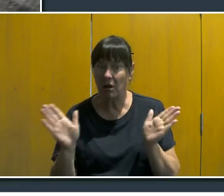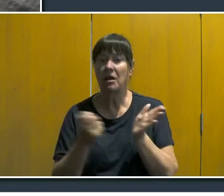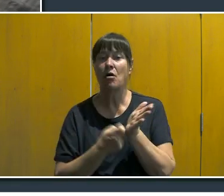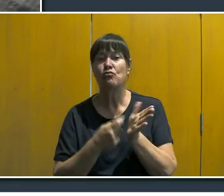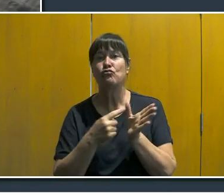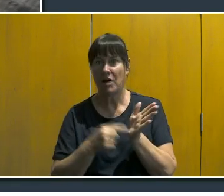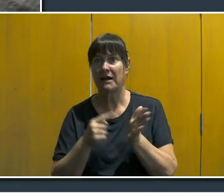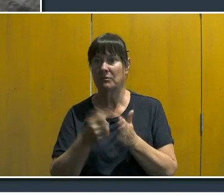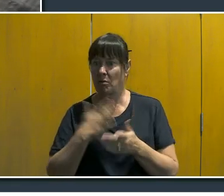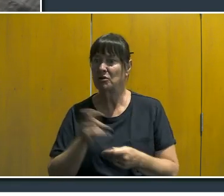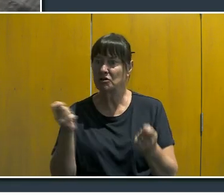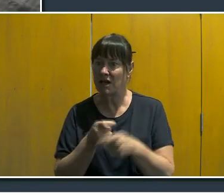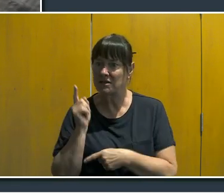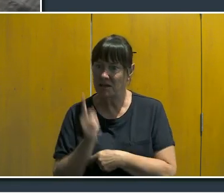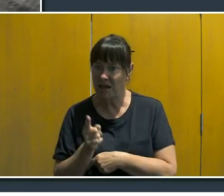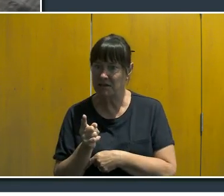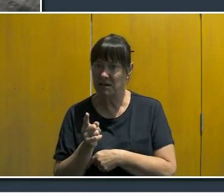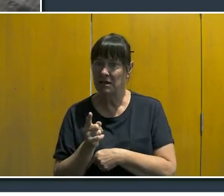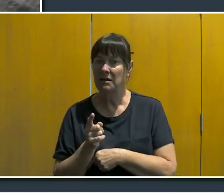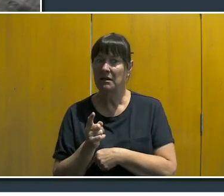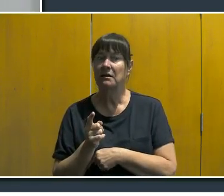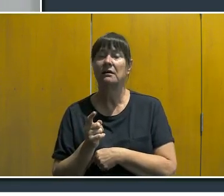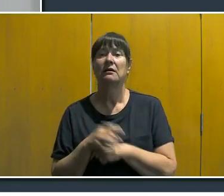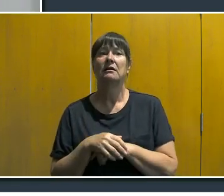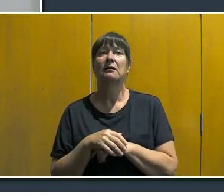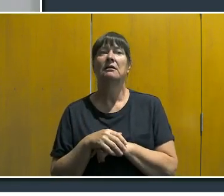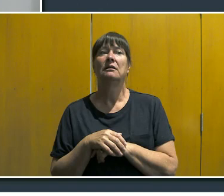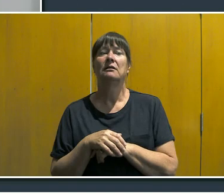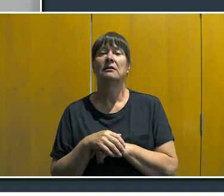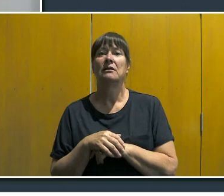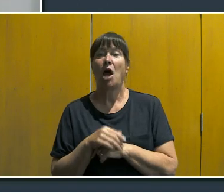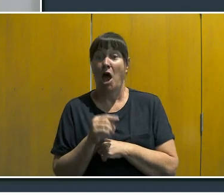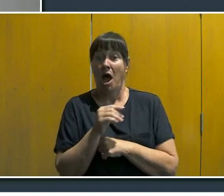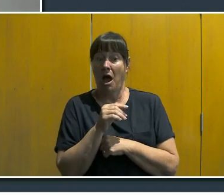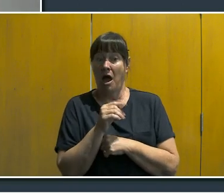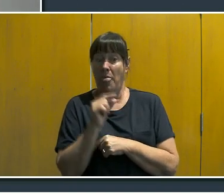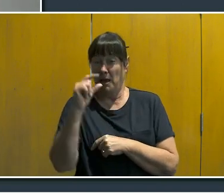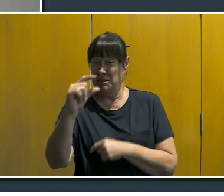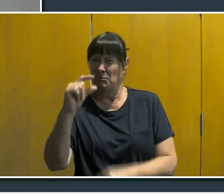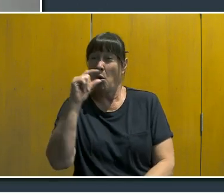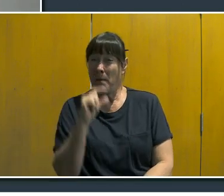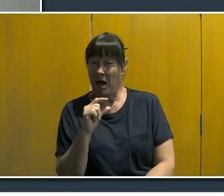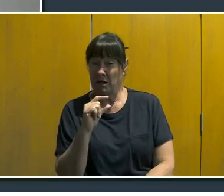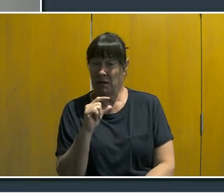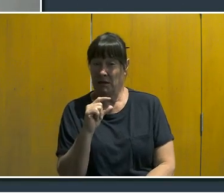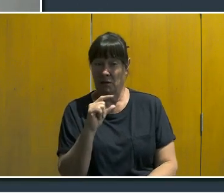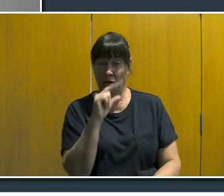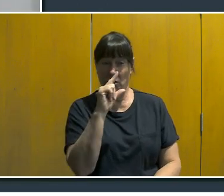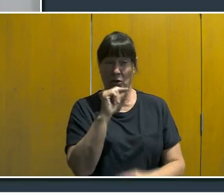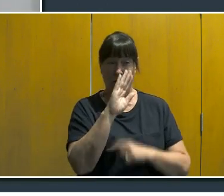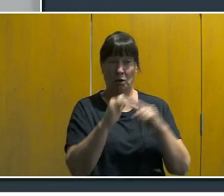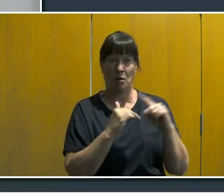which is the rate struck across all properties based on land value. A small component of that at the moment, which can go up to a maximum